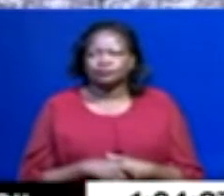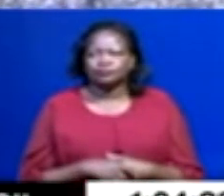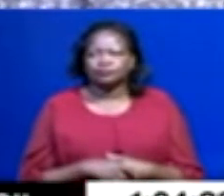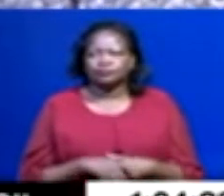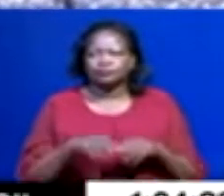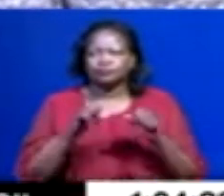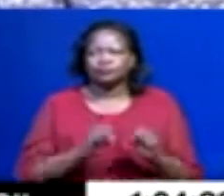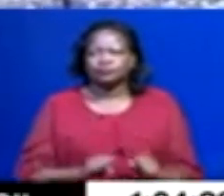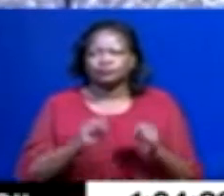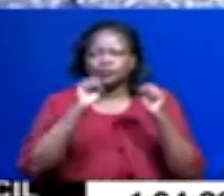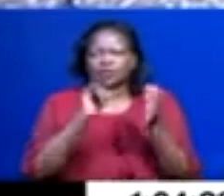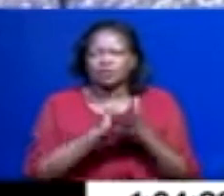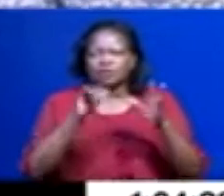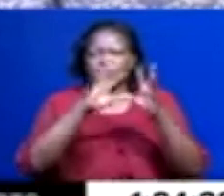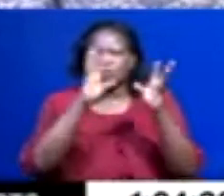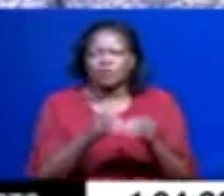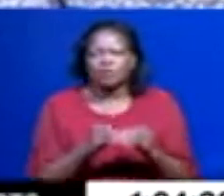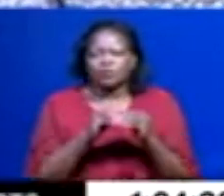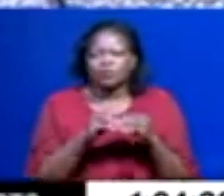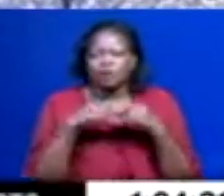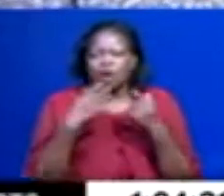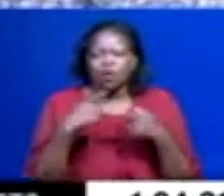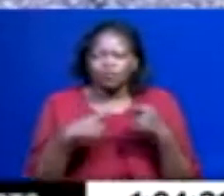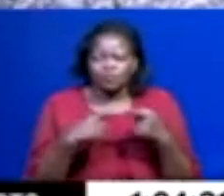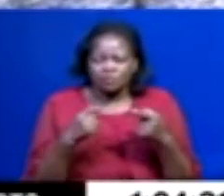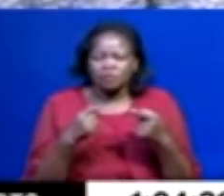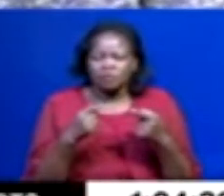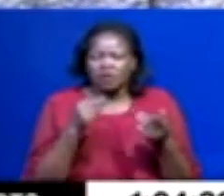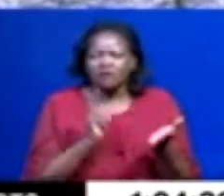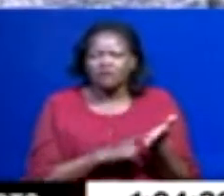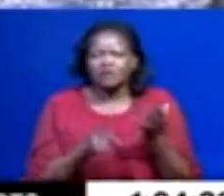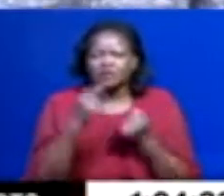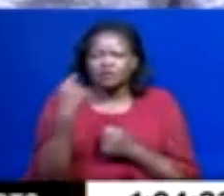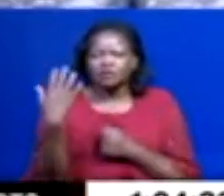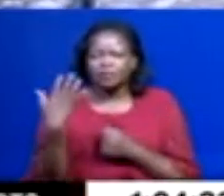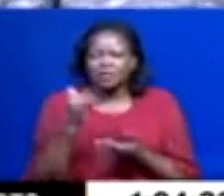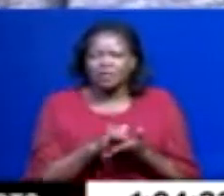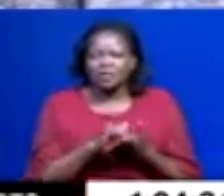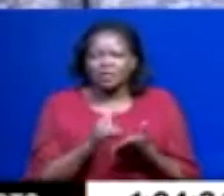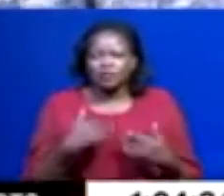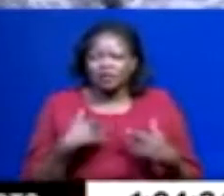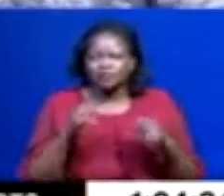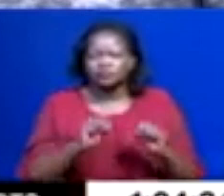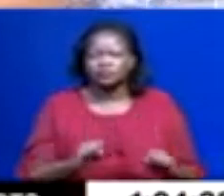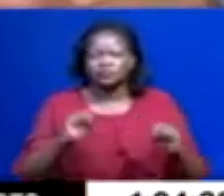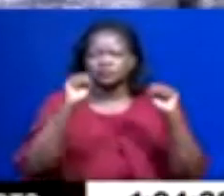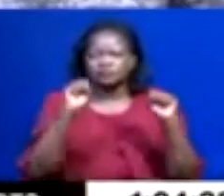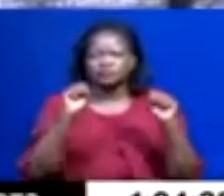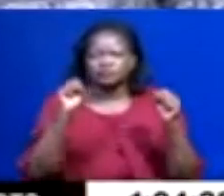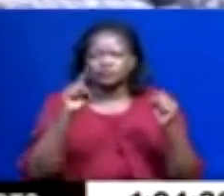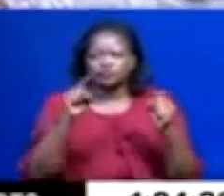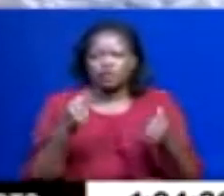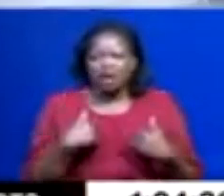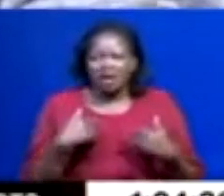Chair, that's a summary of how the entire process unfolded. In this document that you have, Chair, you have